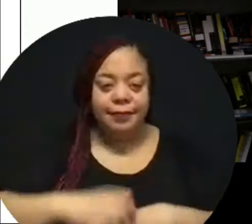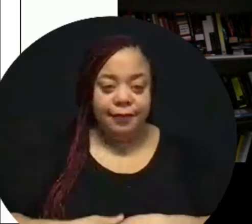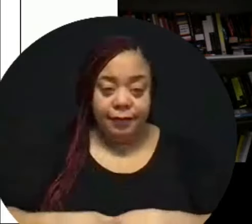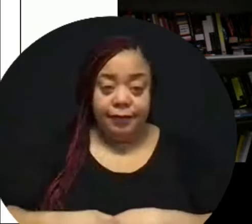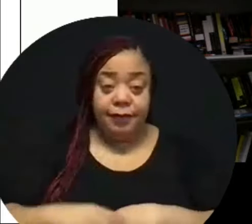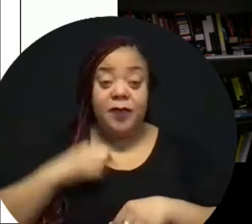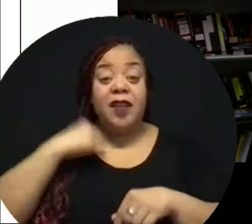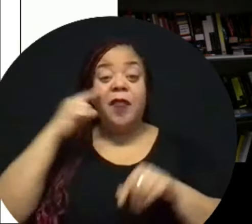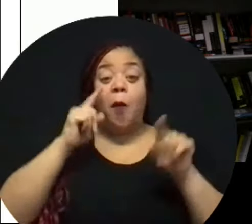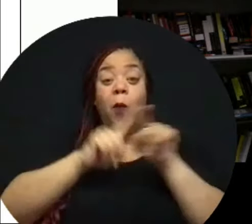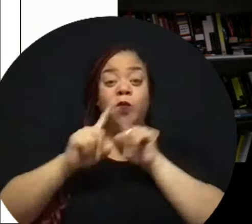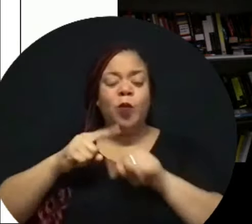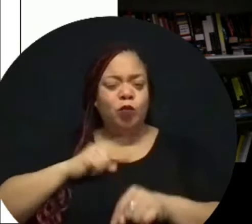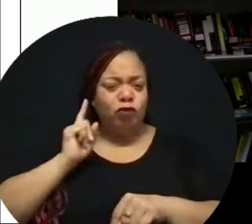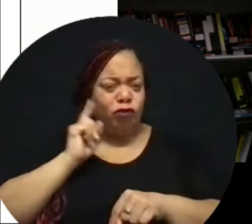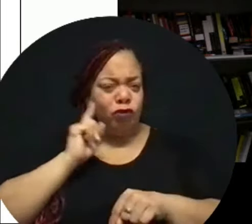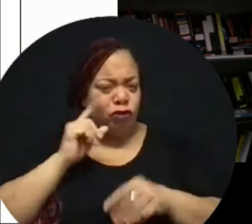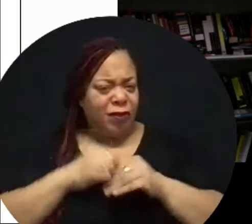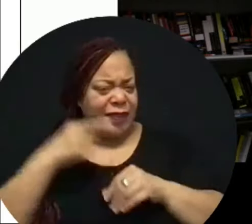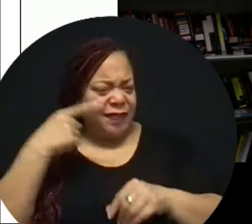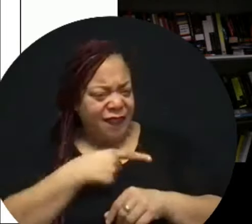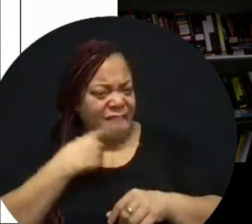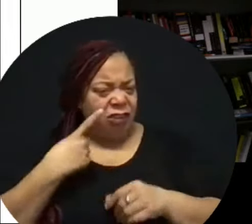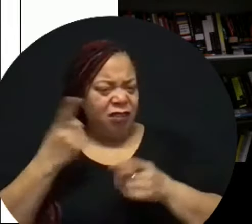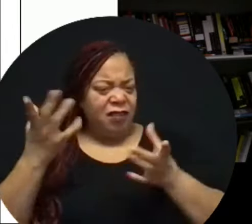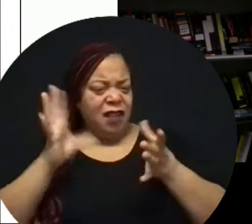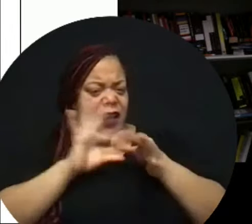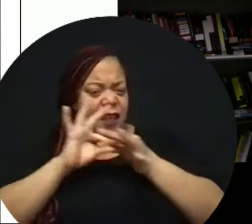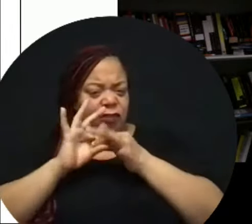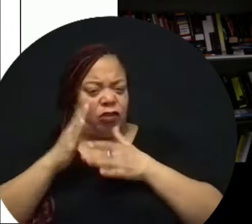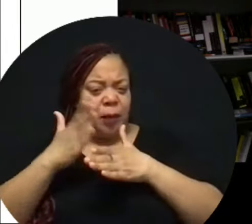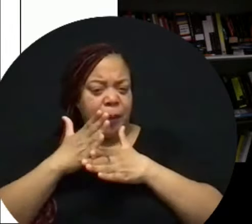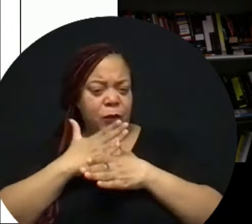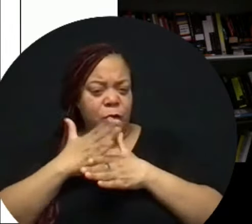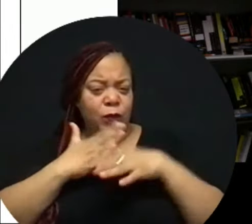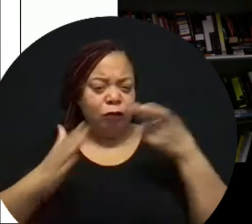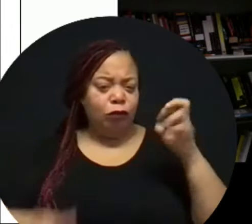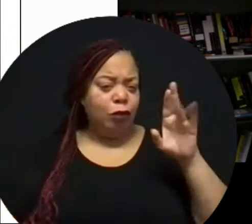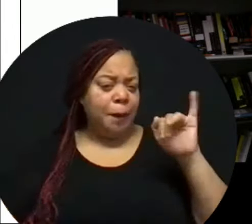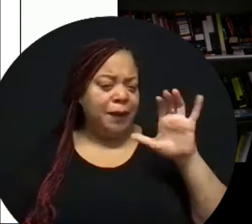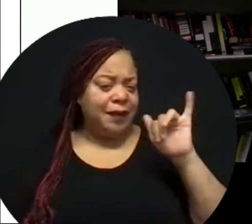communities is in many ways the same kind of